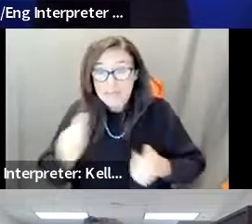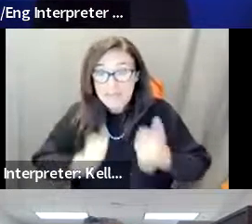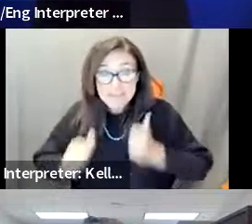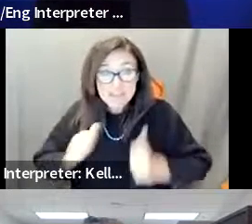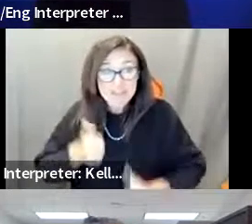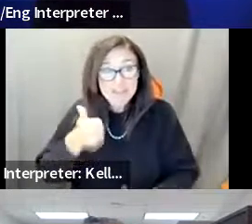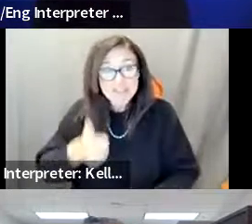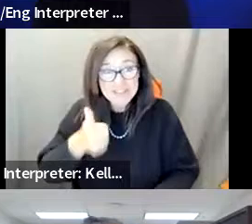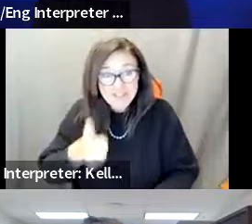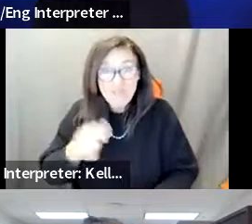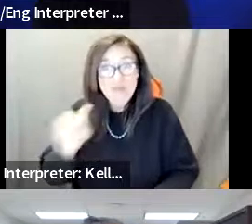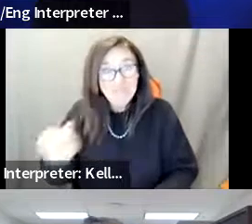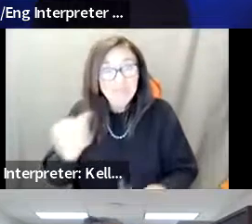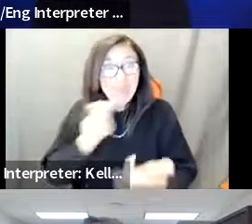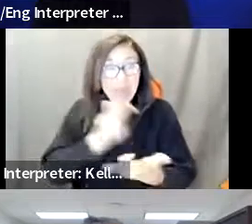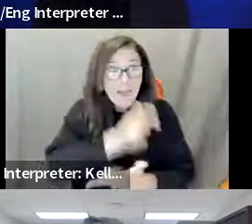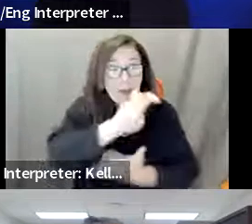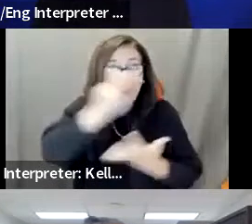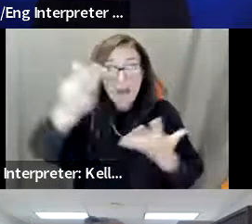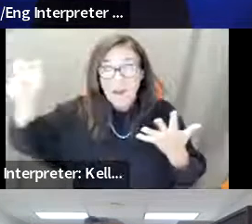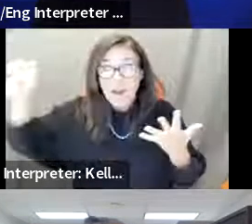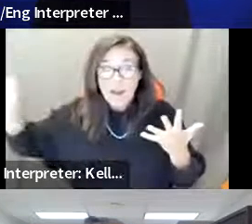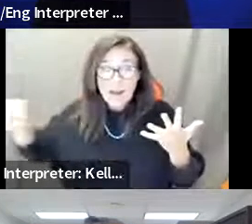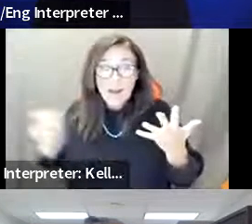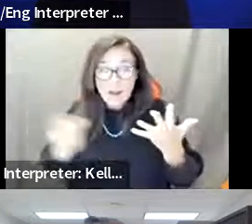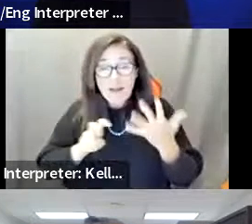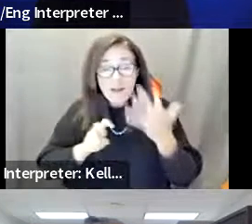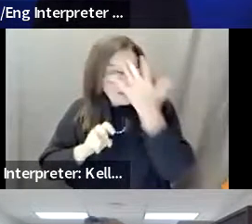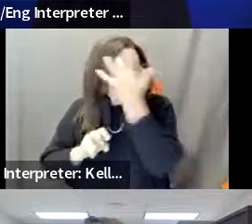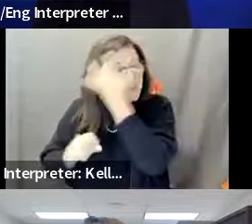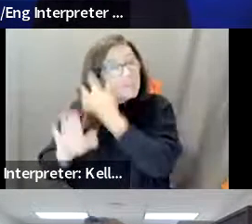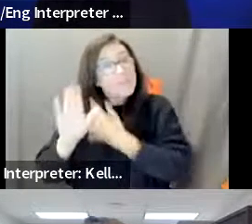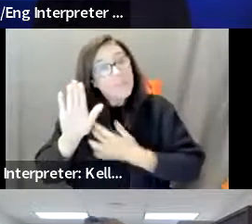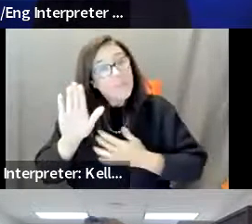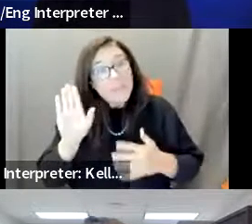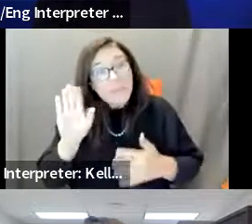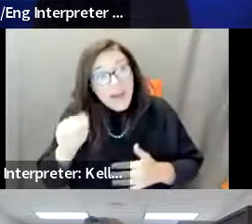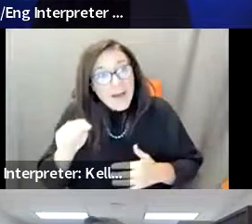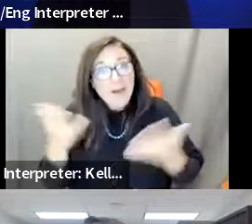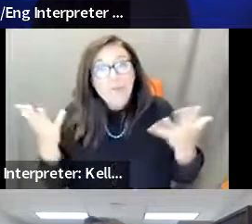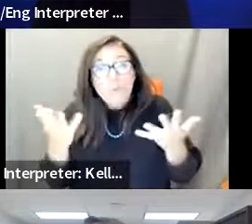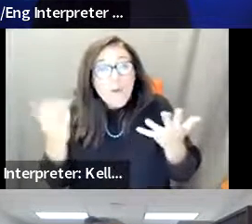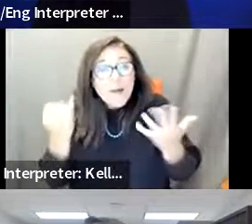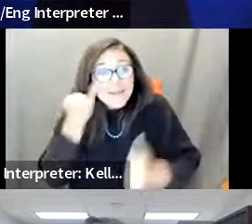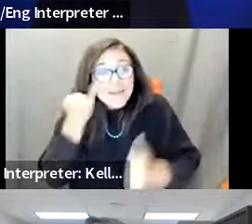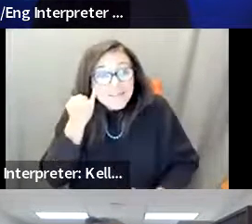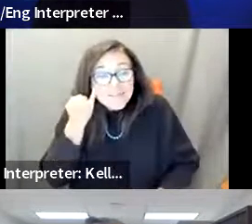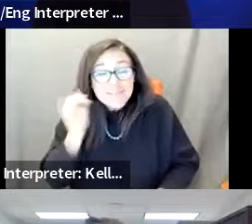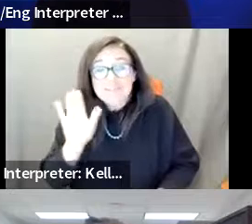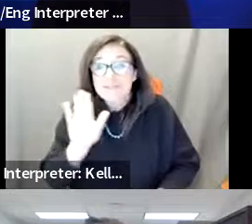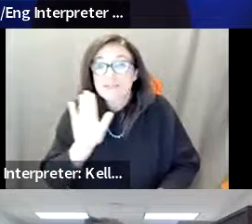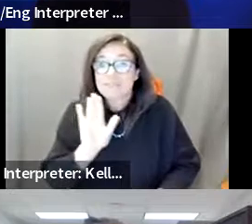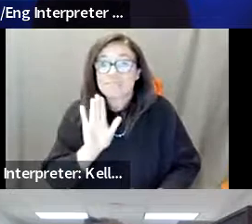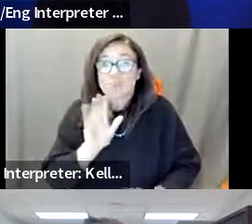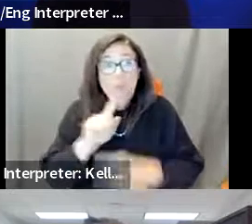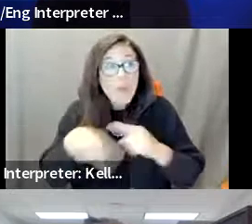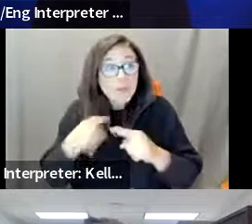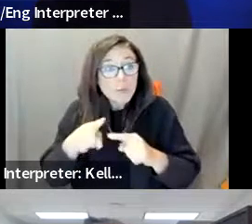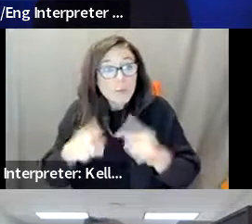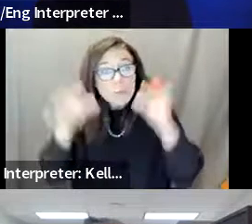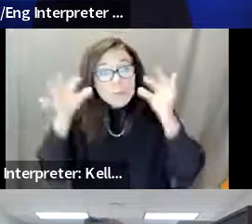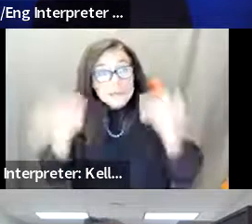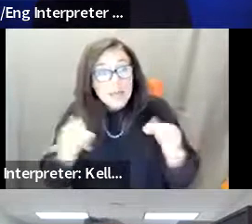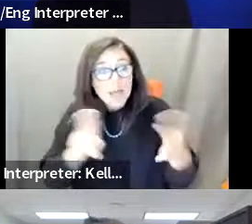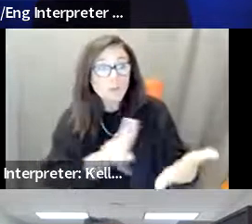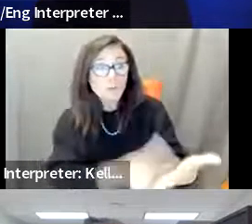your theater company, when, writing up a contract with a venue, had an accessibility rider, said, we will